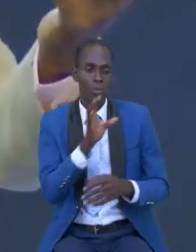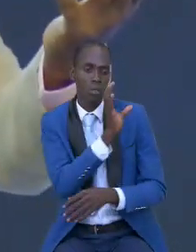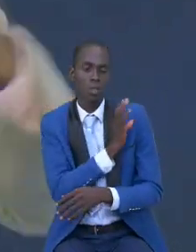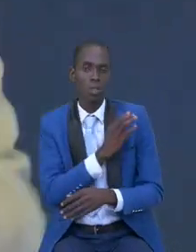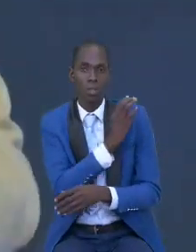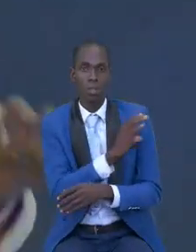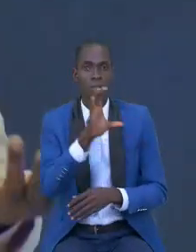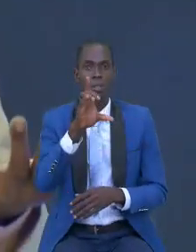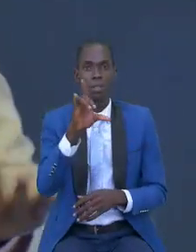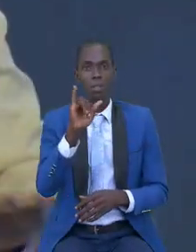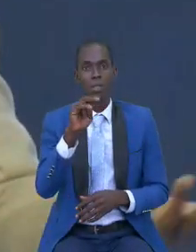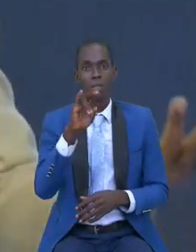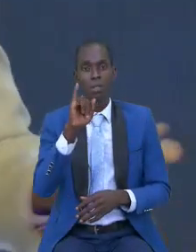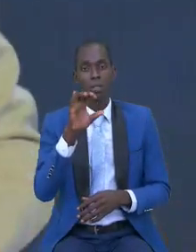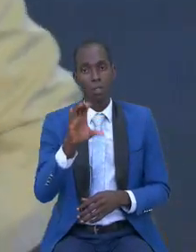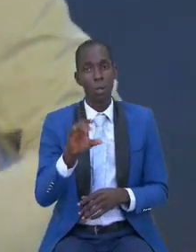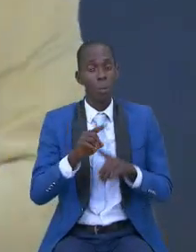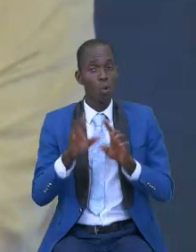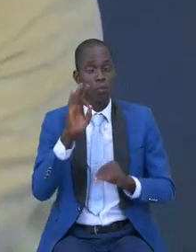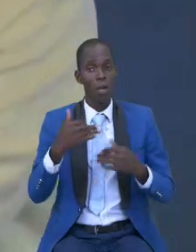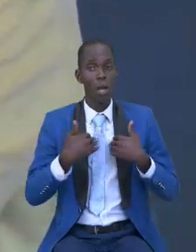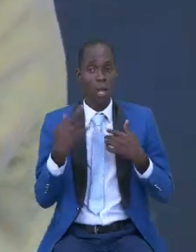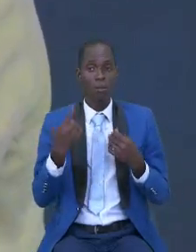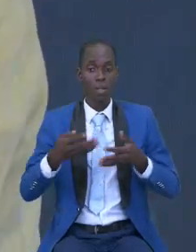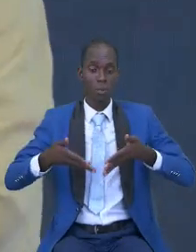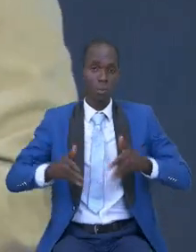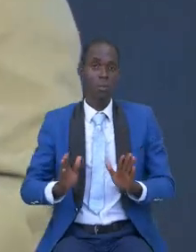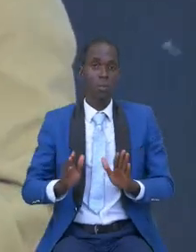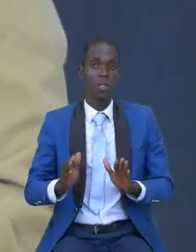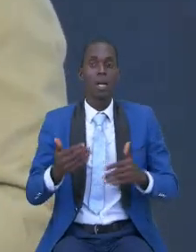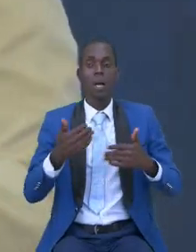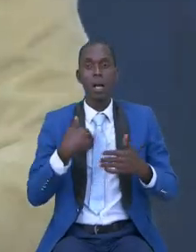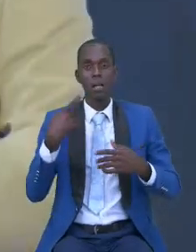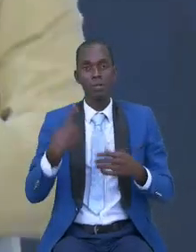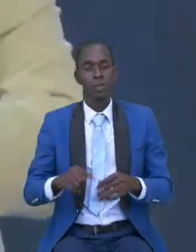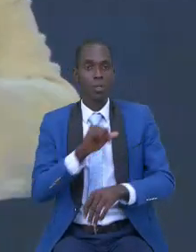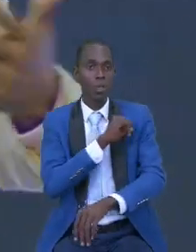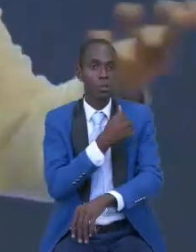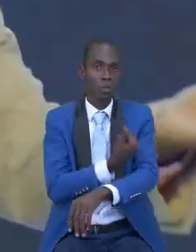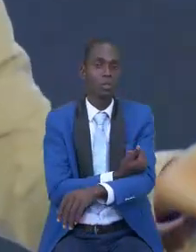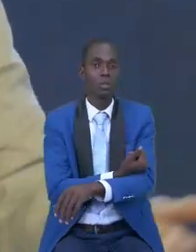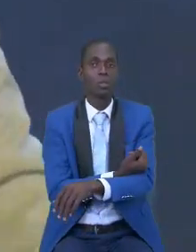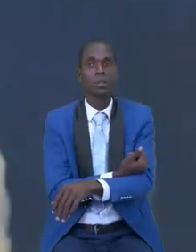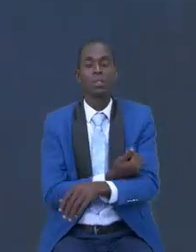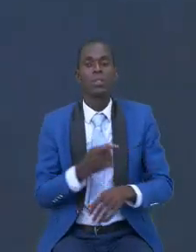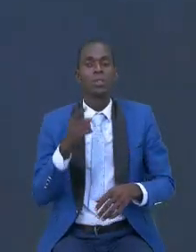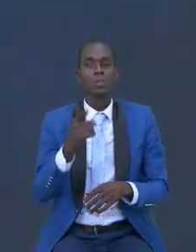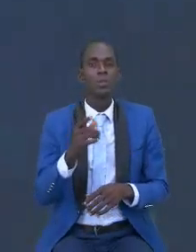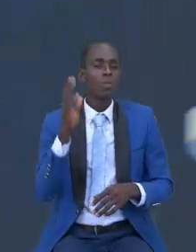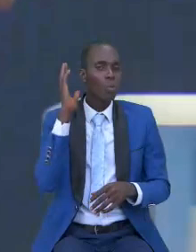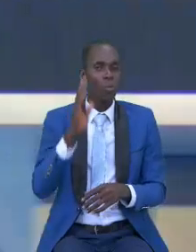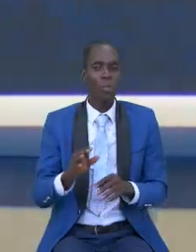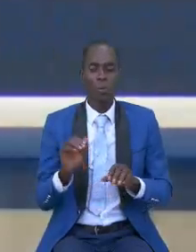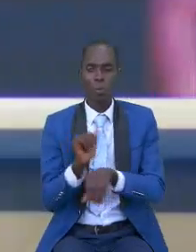But if he has the license, if he has the authority, then he operates freely.